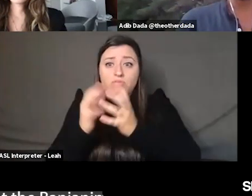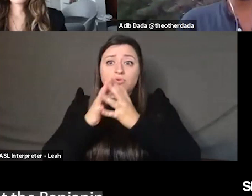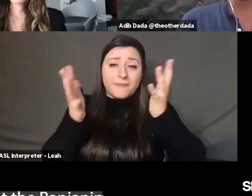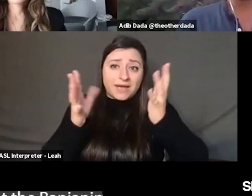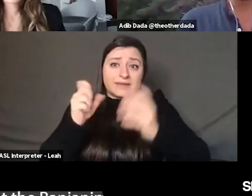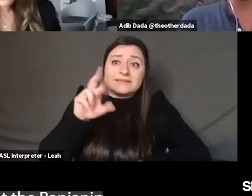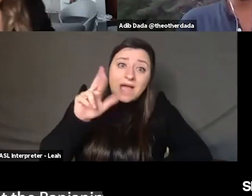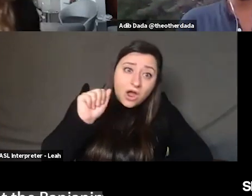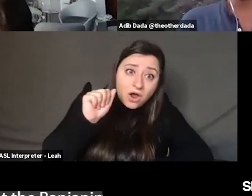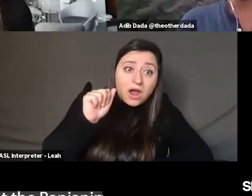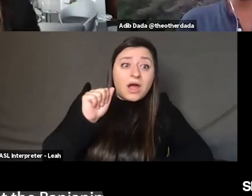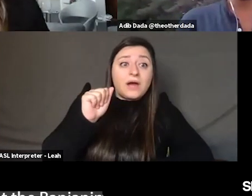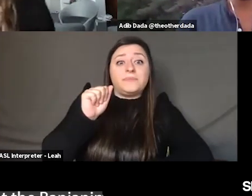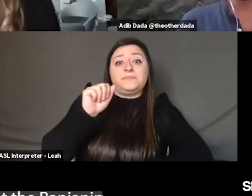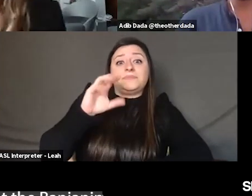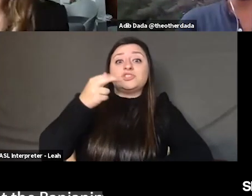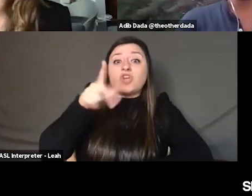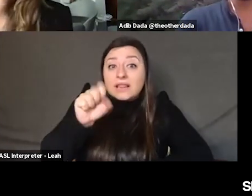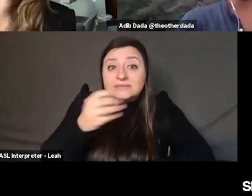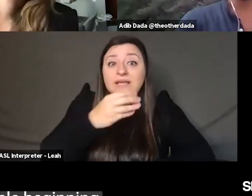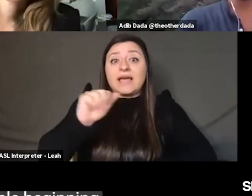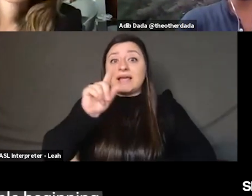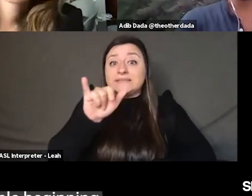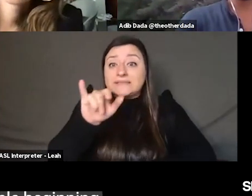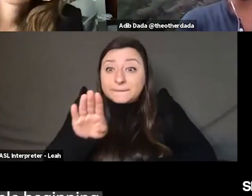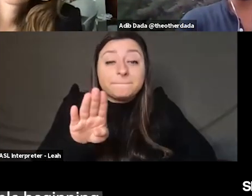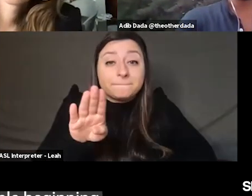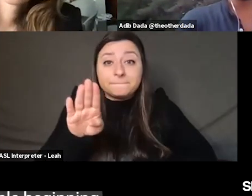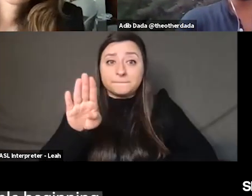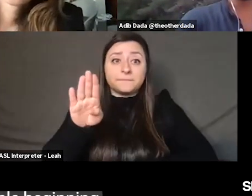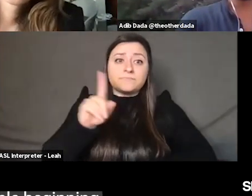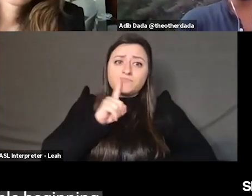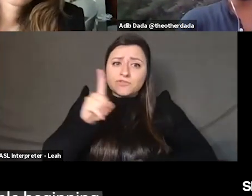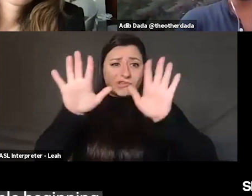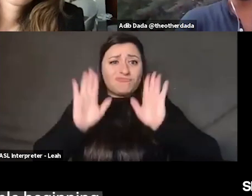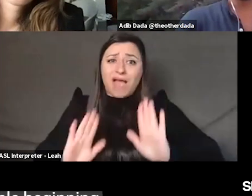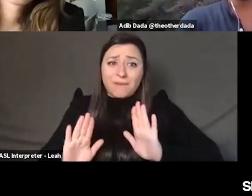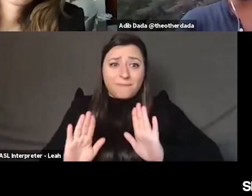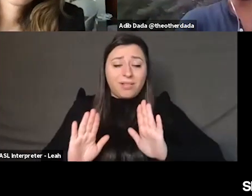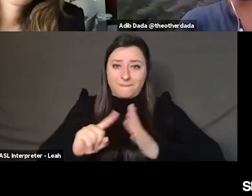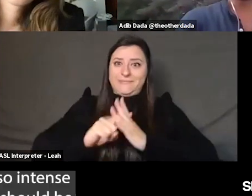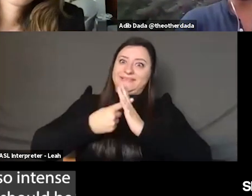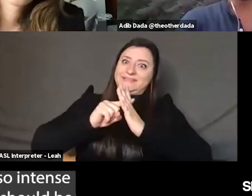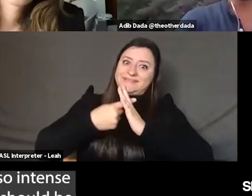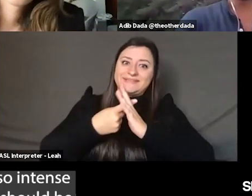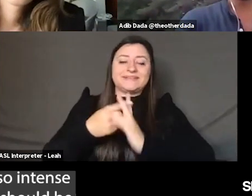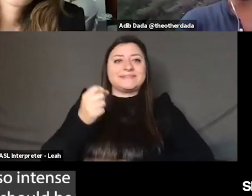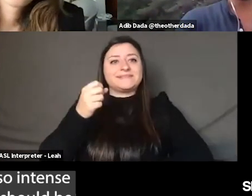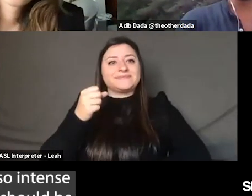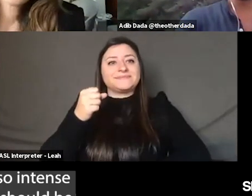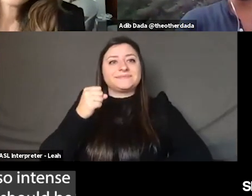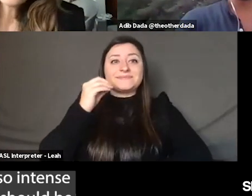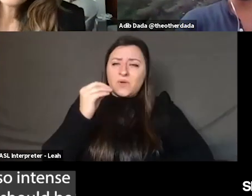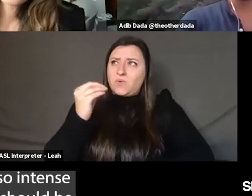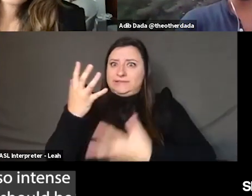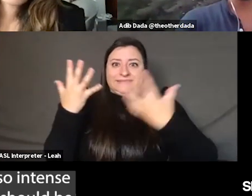Sarah, Charles, and Adib, Anjad, Yanit. It was an incredible beginning, so dense, so